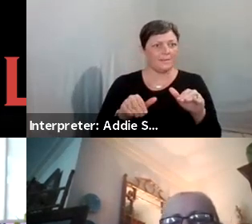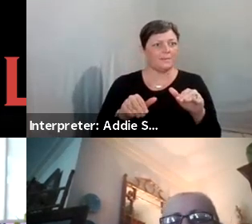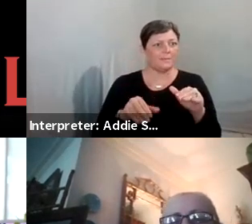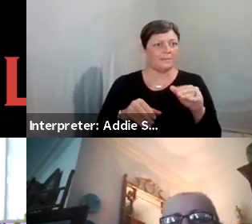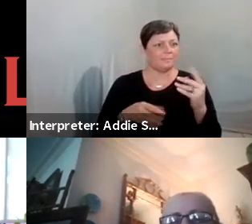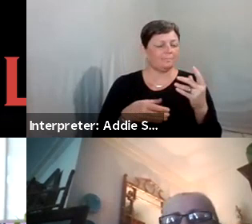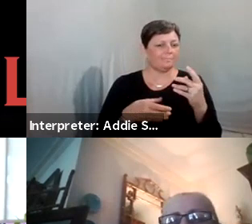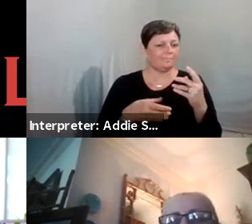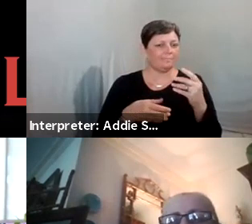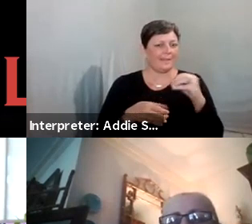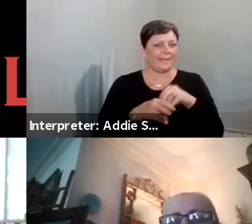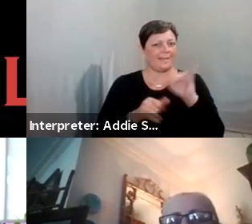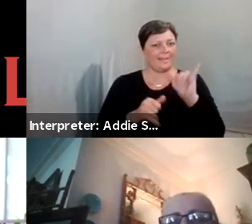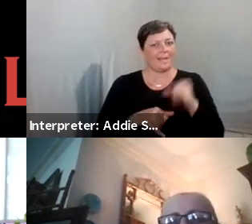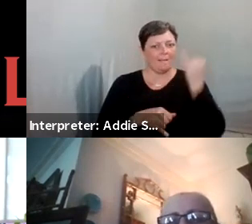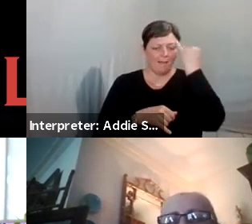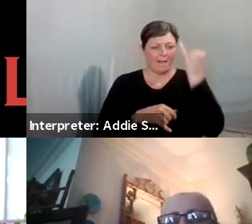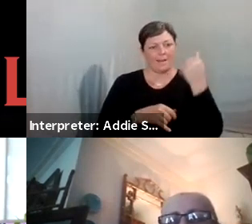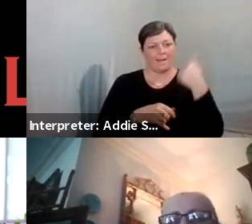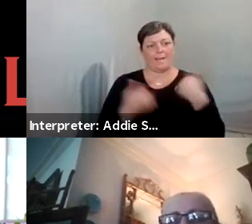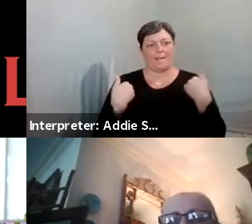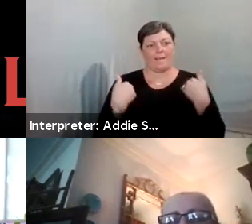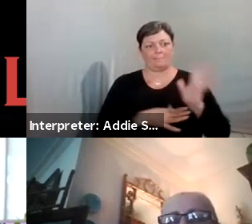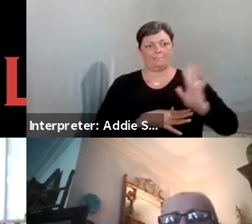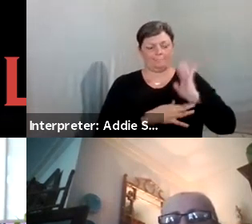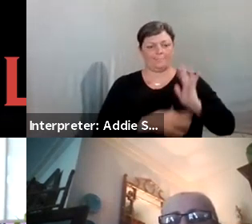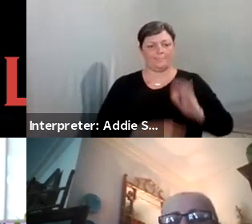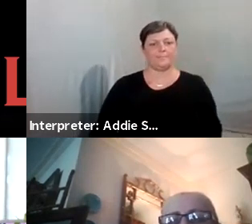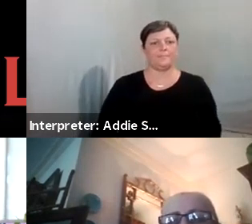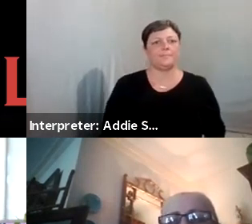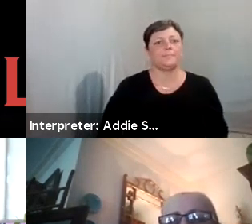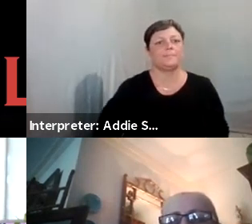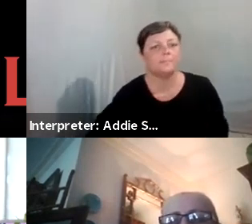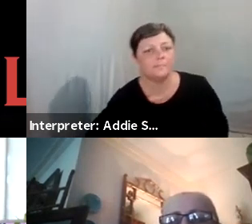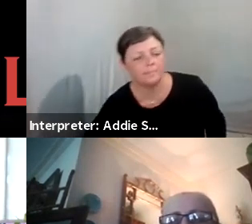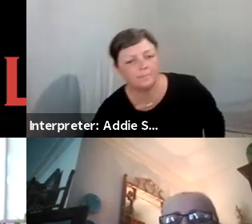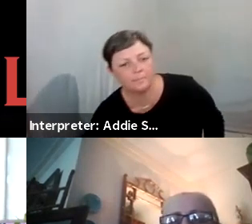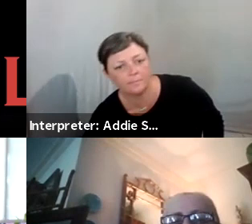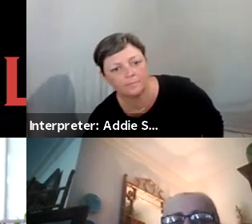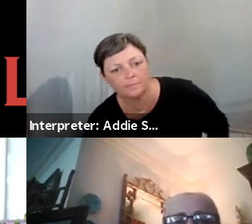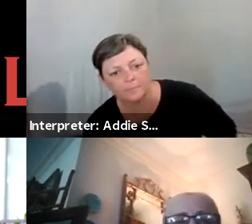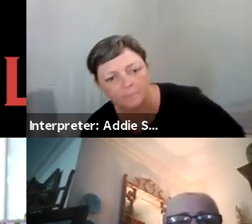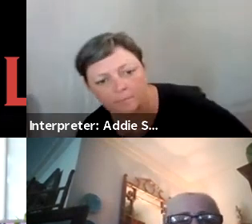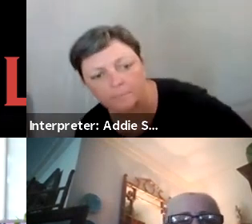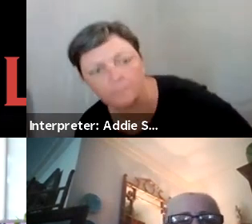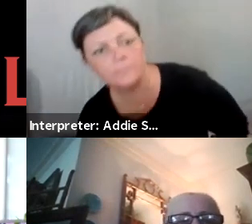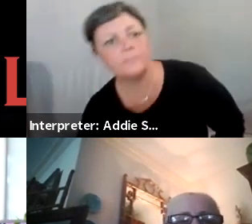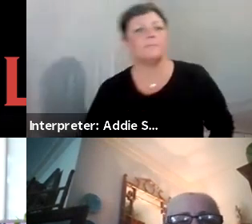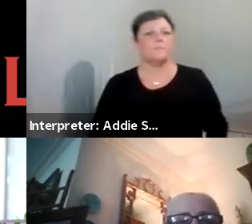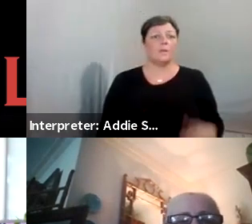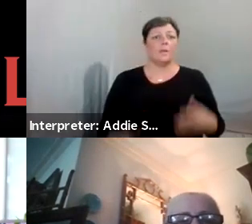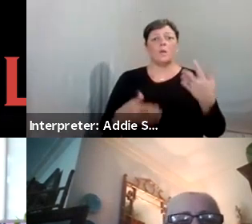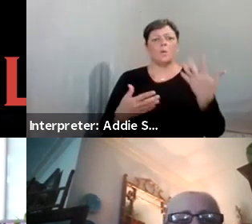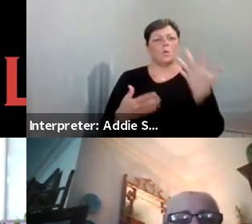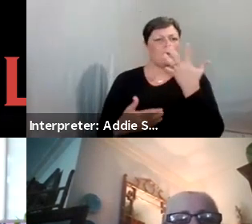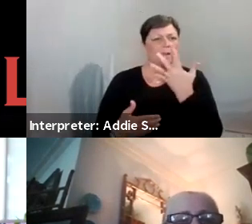that mindset that I had so long ago, is what does that look like going forward? Because clearly it's not going away